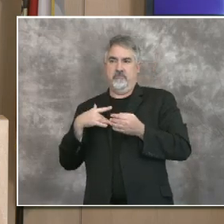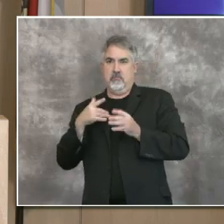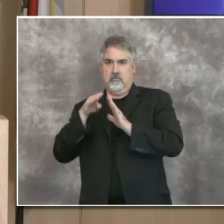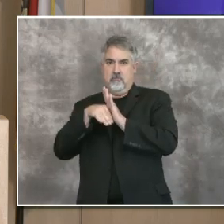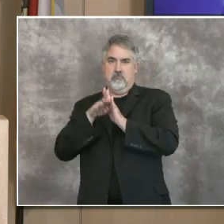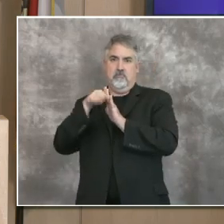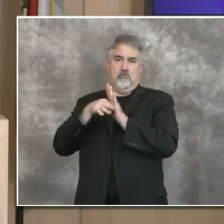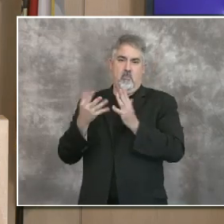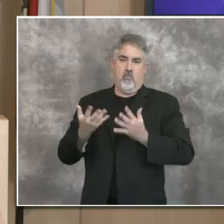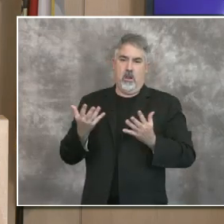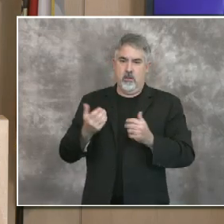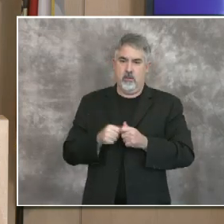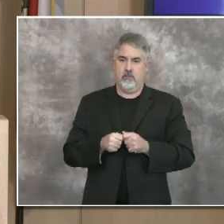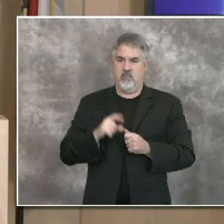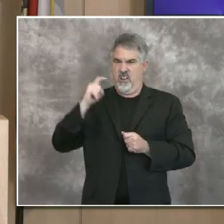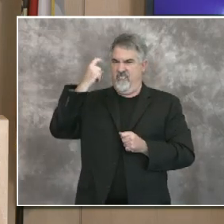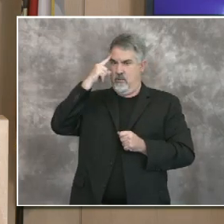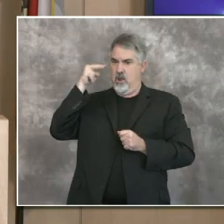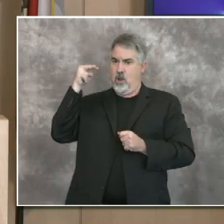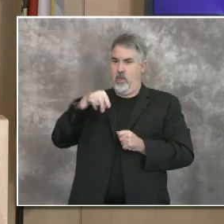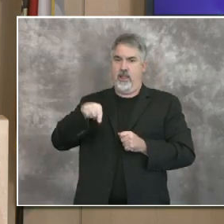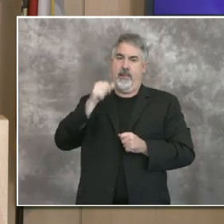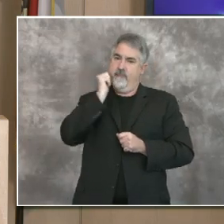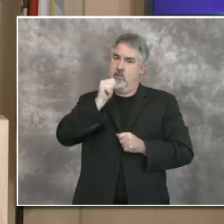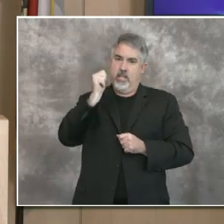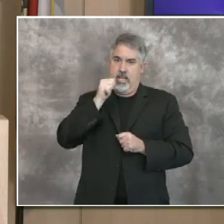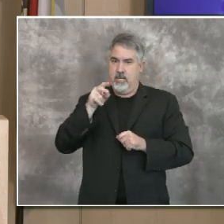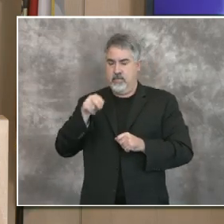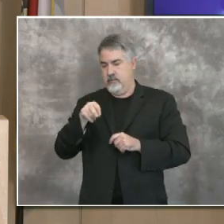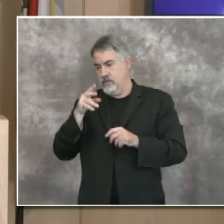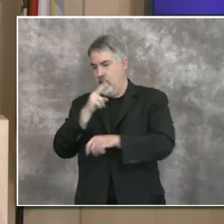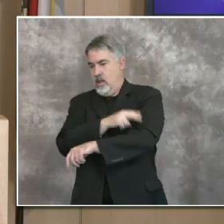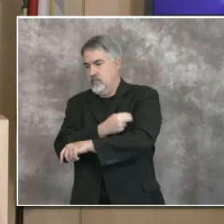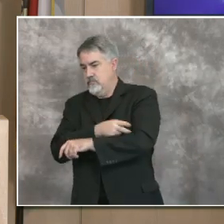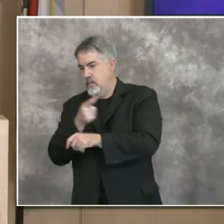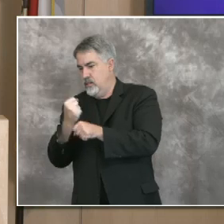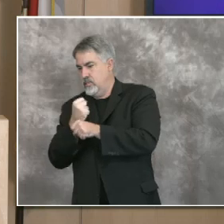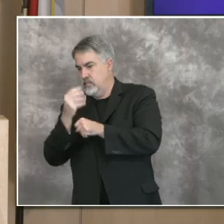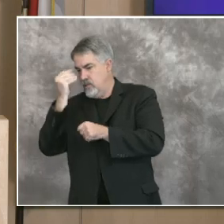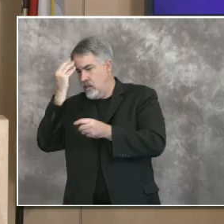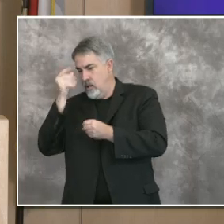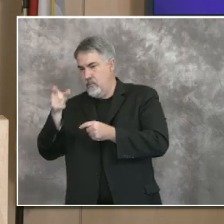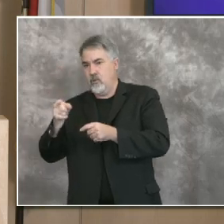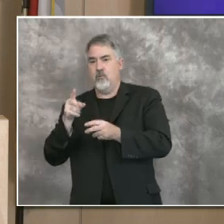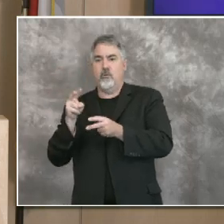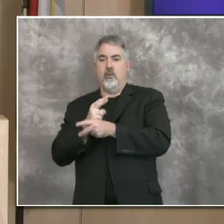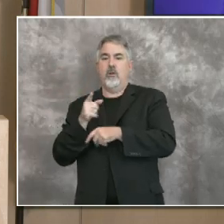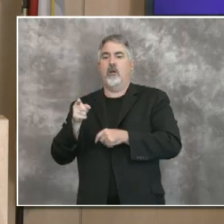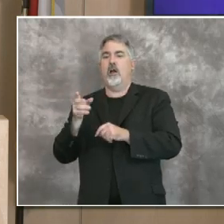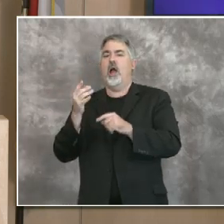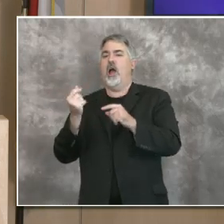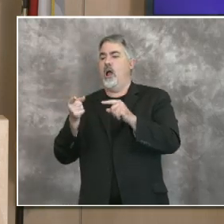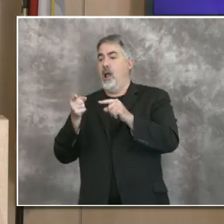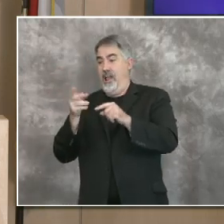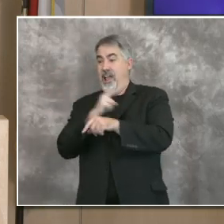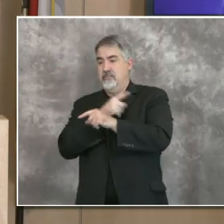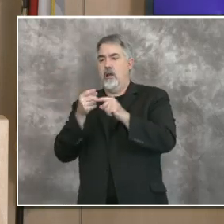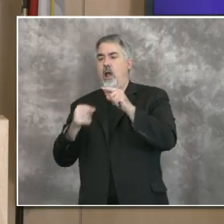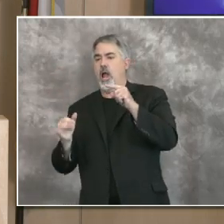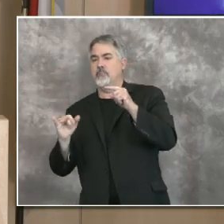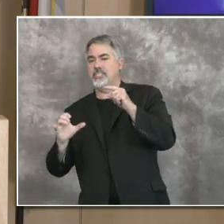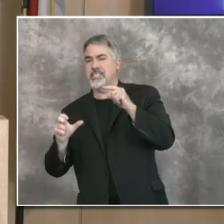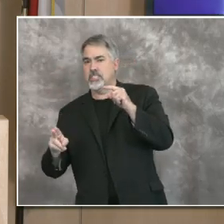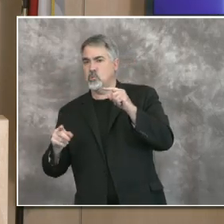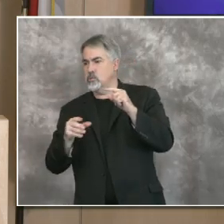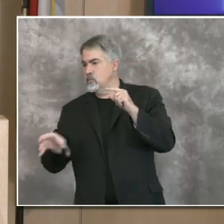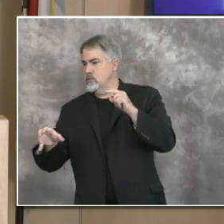on daily hospitalizations, but in particular breaking out the subset of ICU bed utilization, we're going to start sharing with